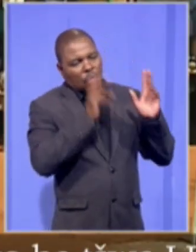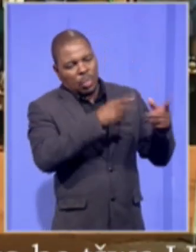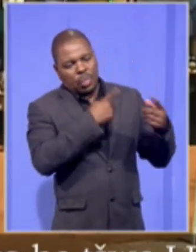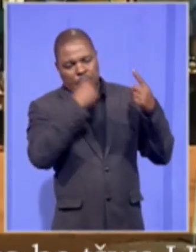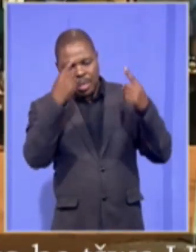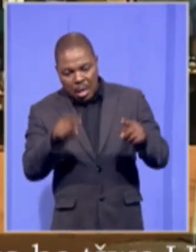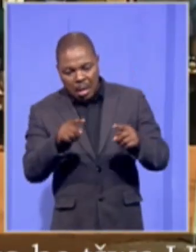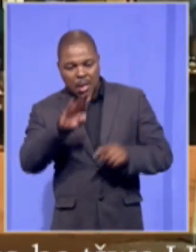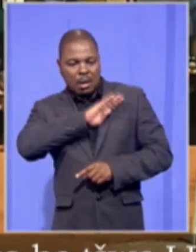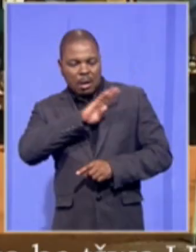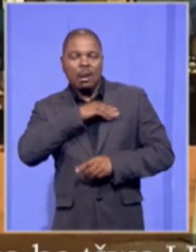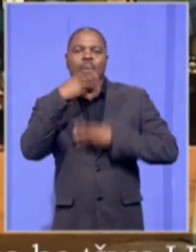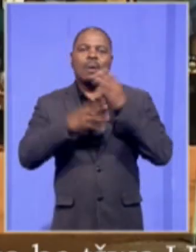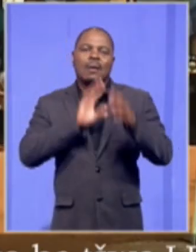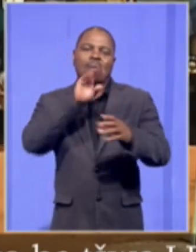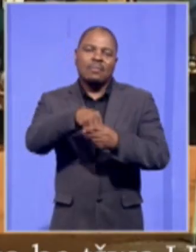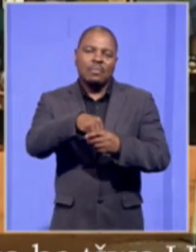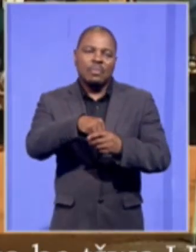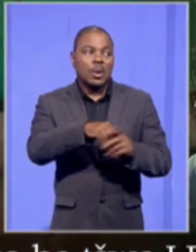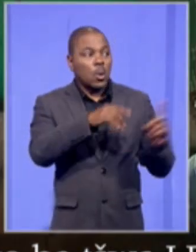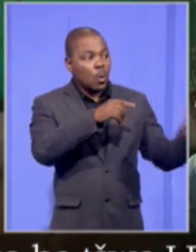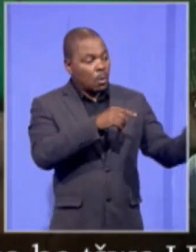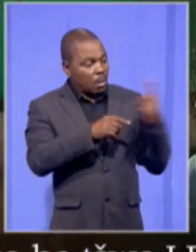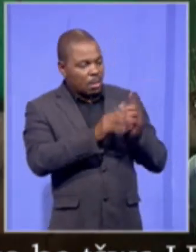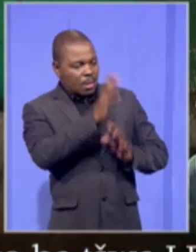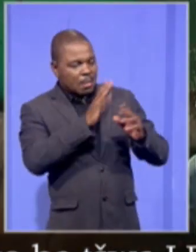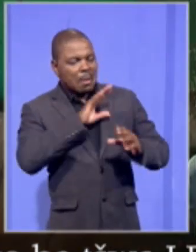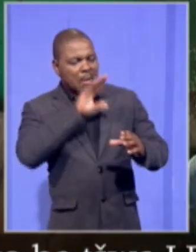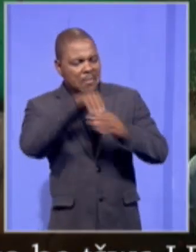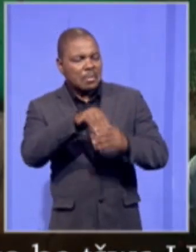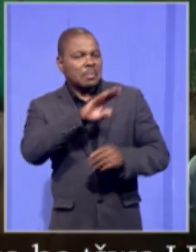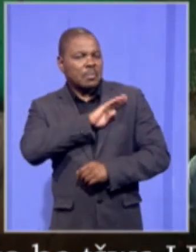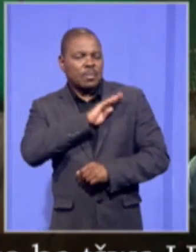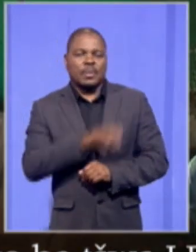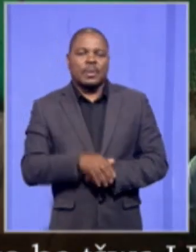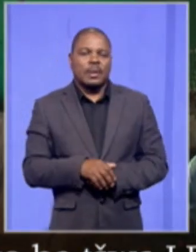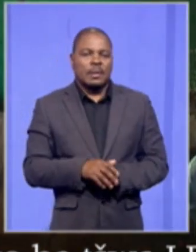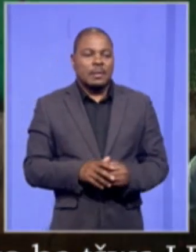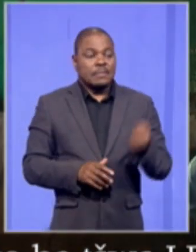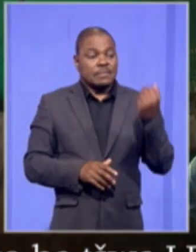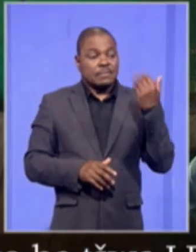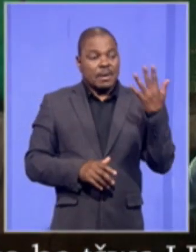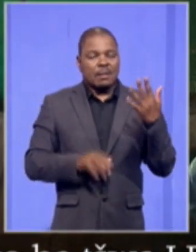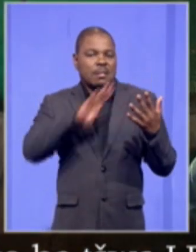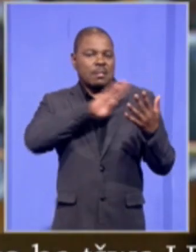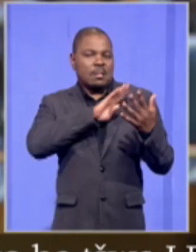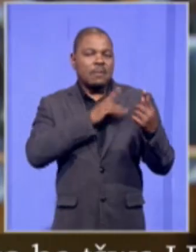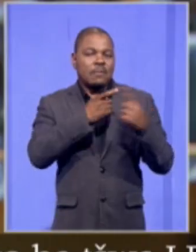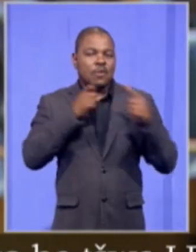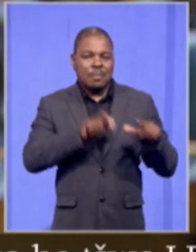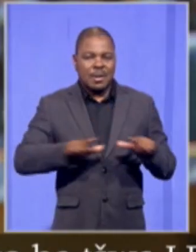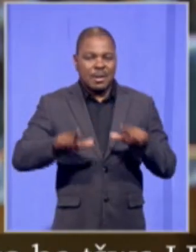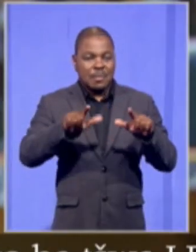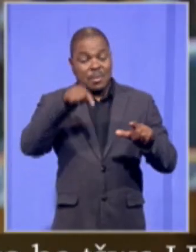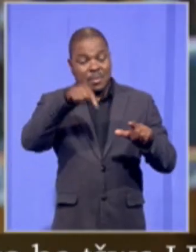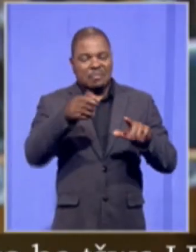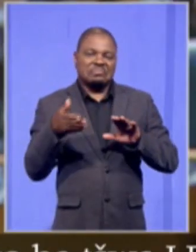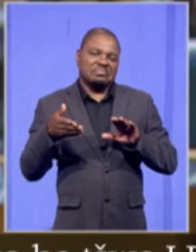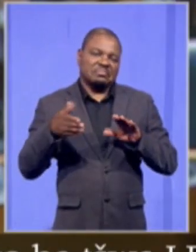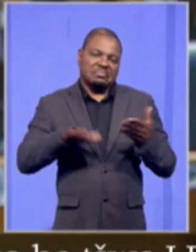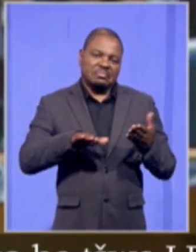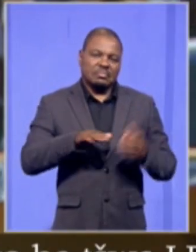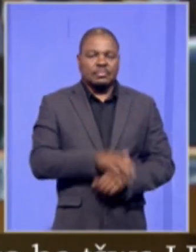sešoleng ke a etlampo tša gore ba ntšere. Masole a le matlhano a tlhokafetse profenseng ya Limpopo. Ke Katlego